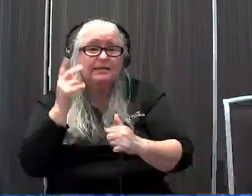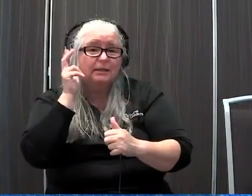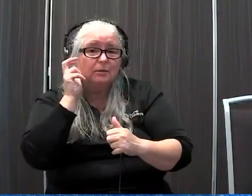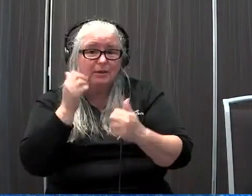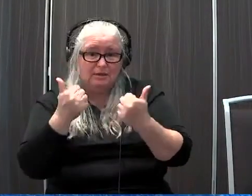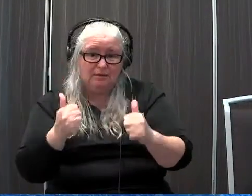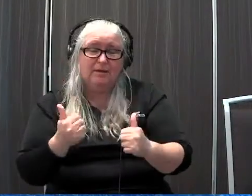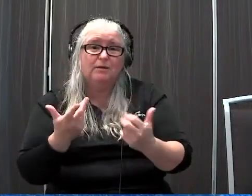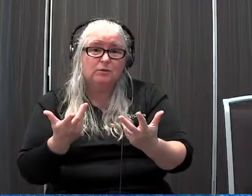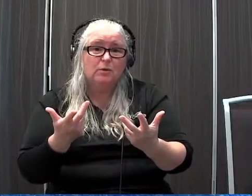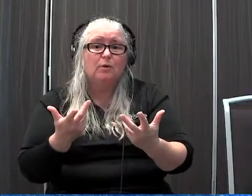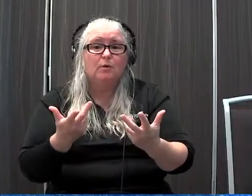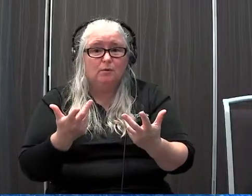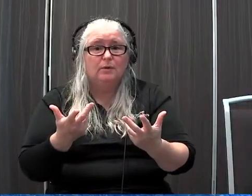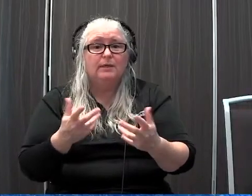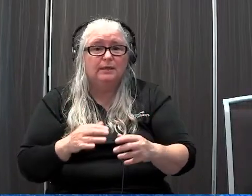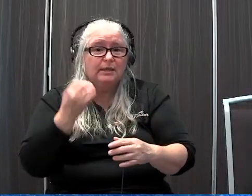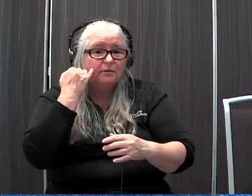with charge are deafblind.